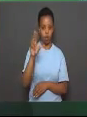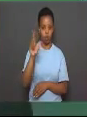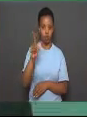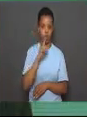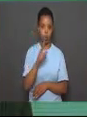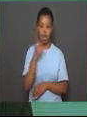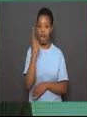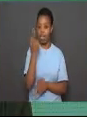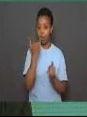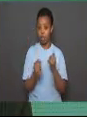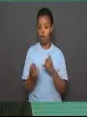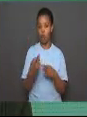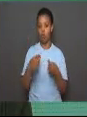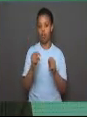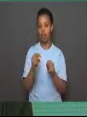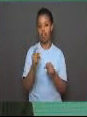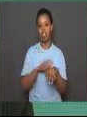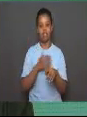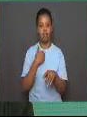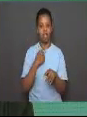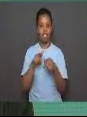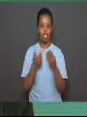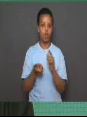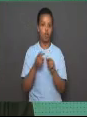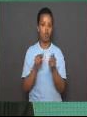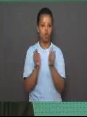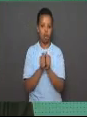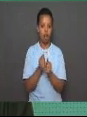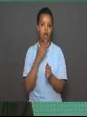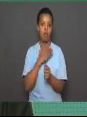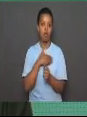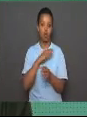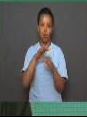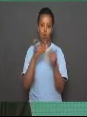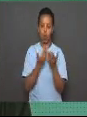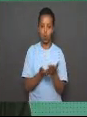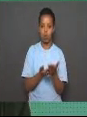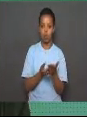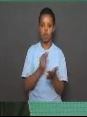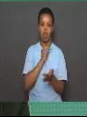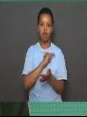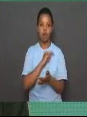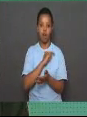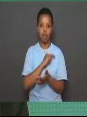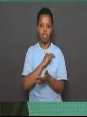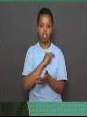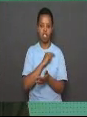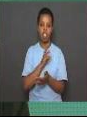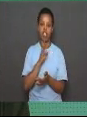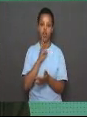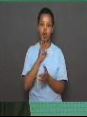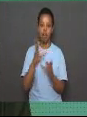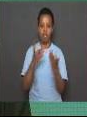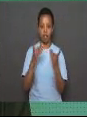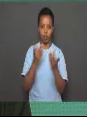activity. With a partner, please make a list of all the characteristics of marine